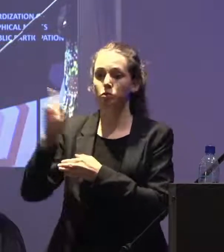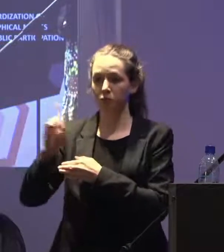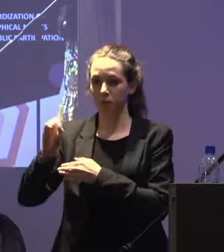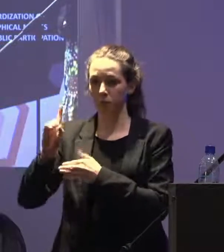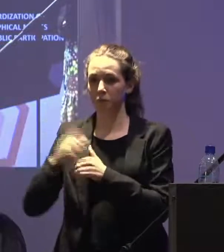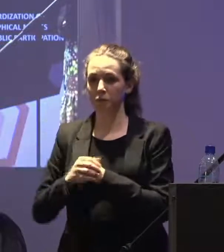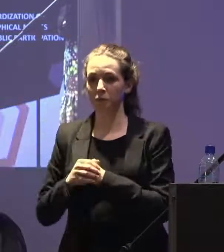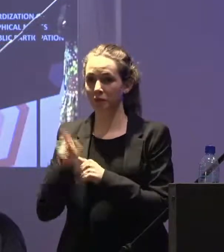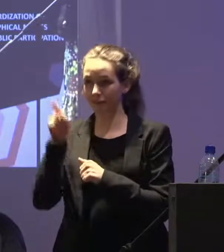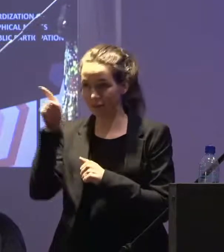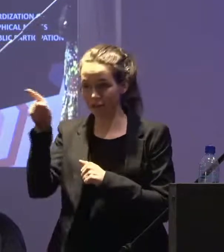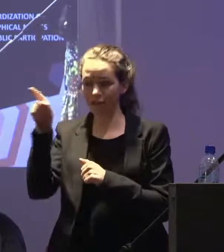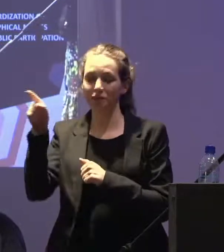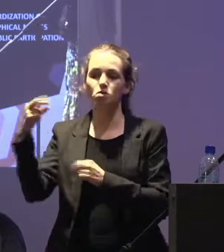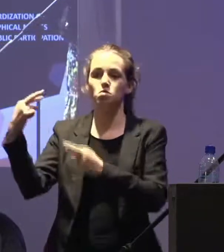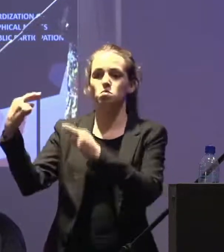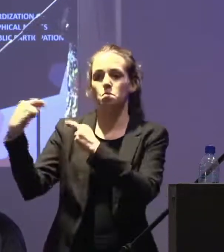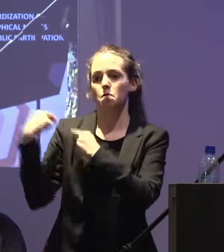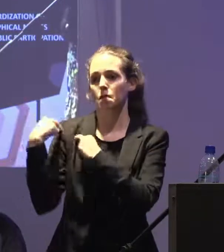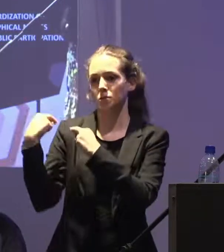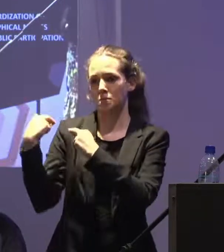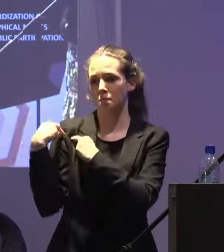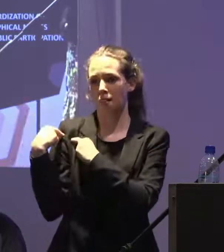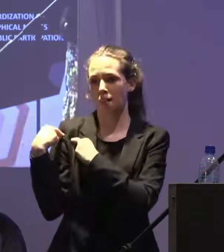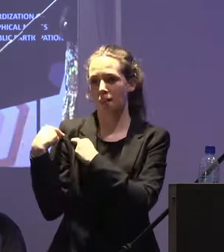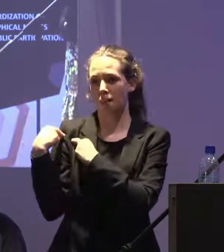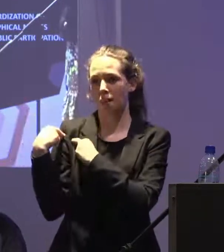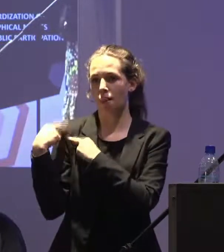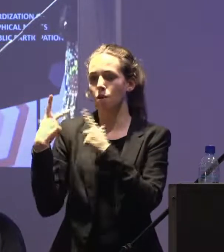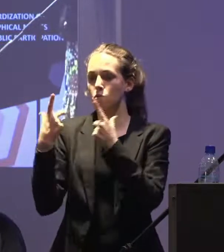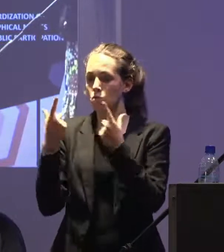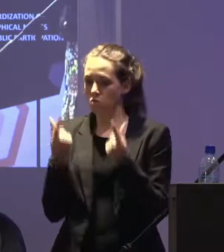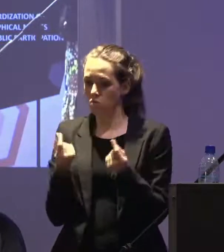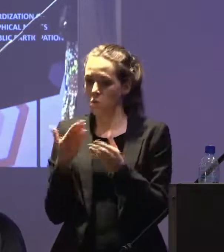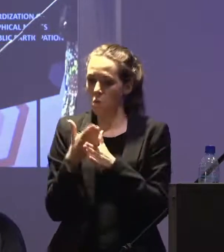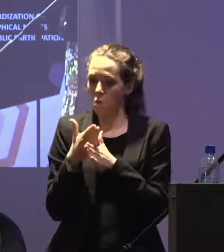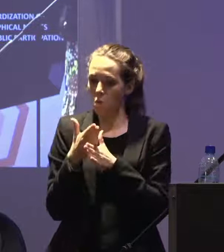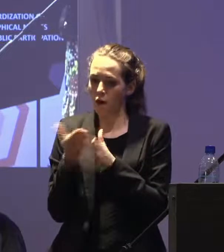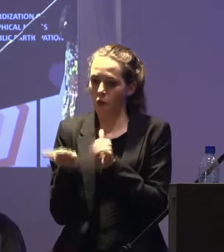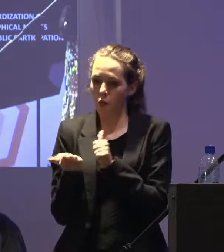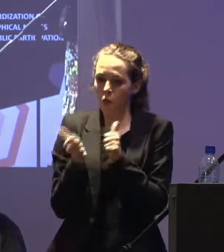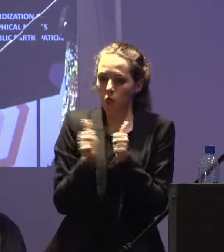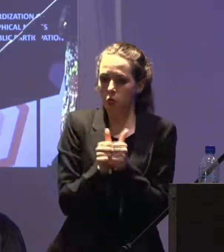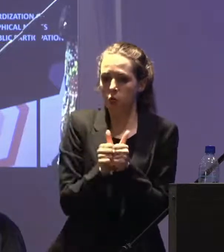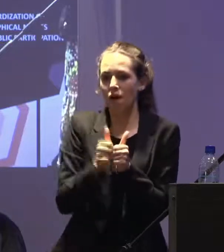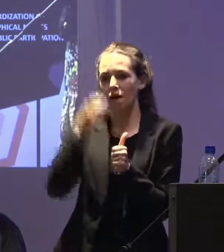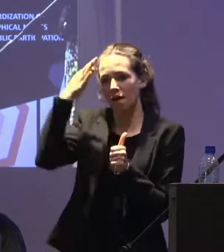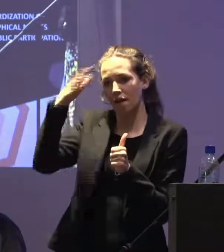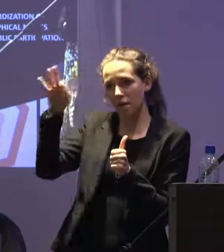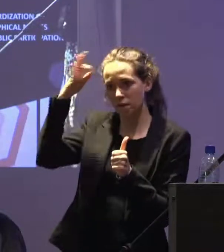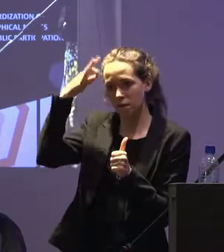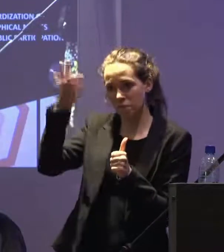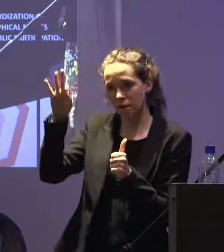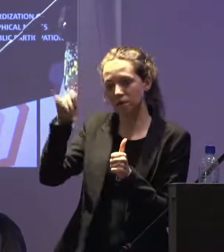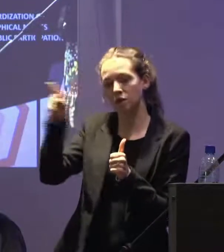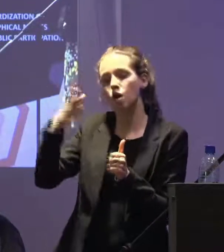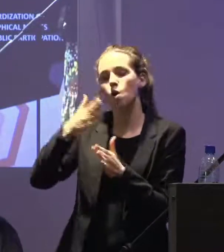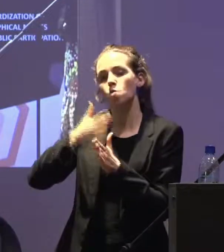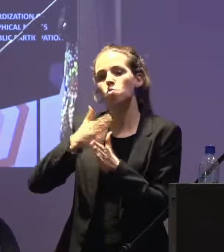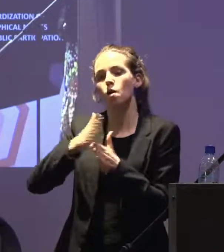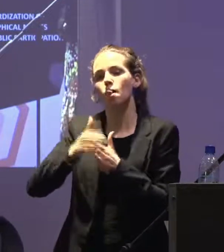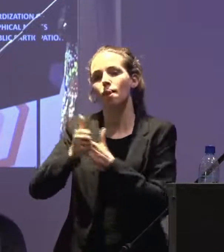be responsible for working hand in hand with government as a workers' leader.